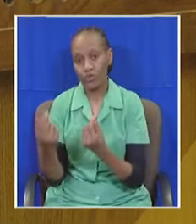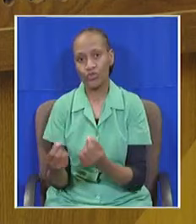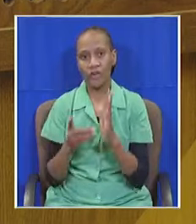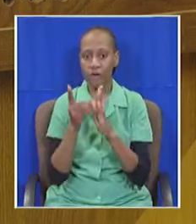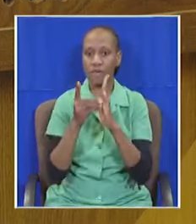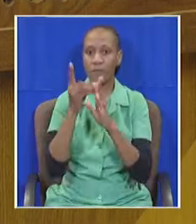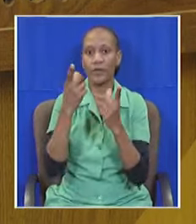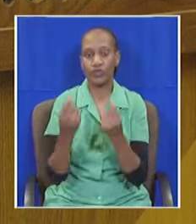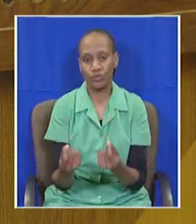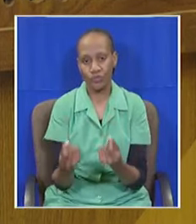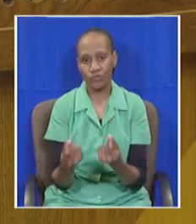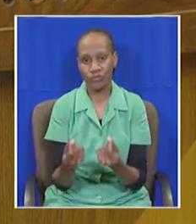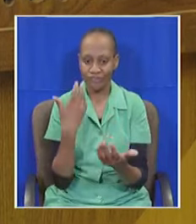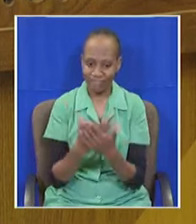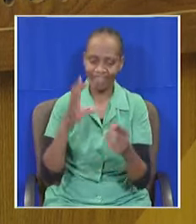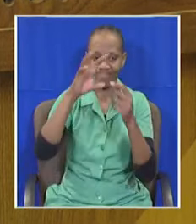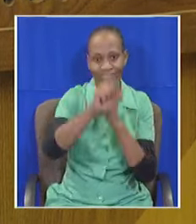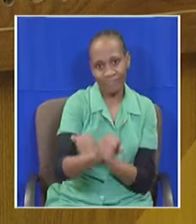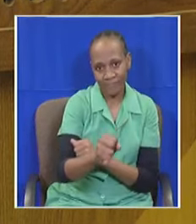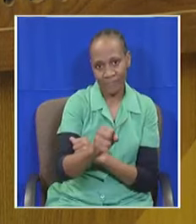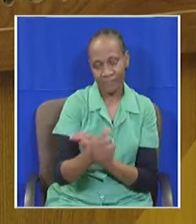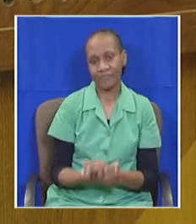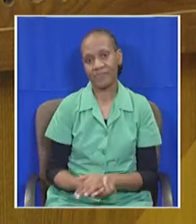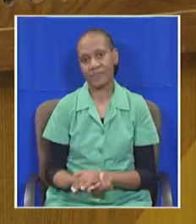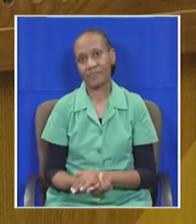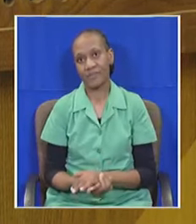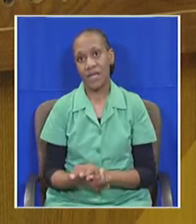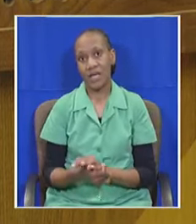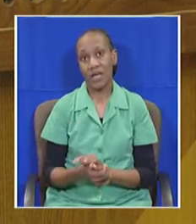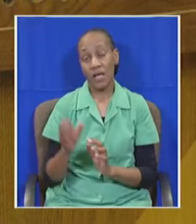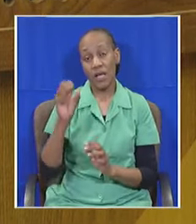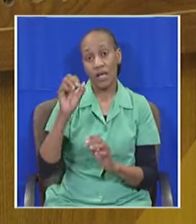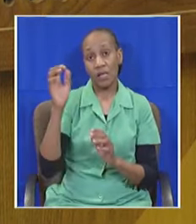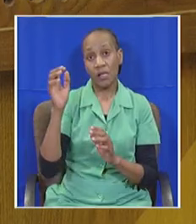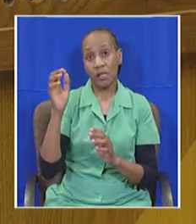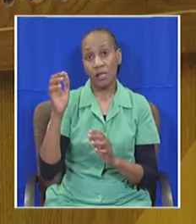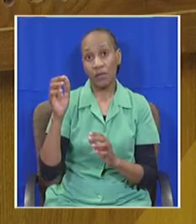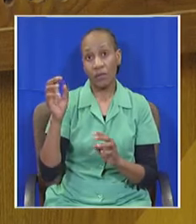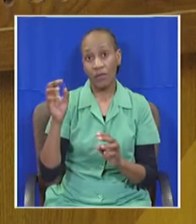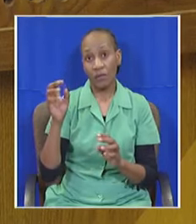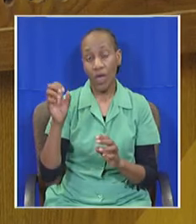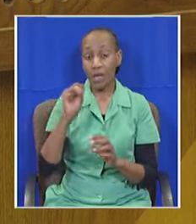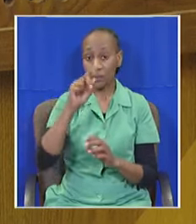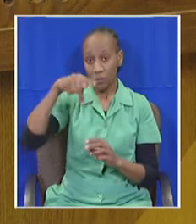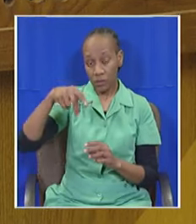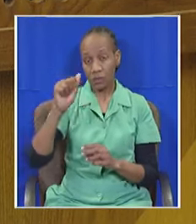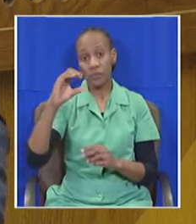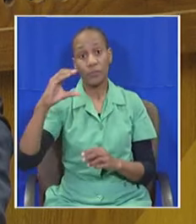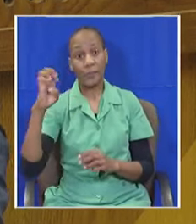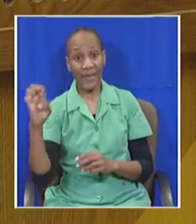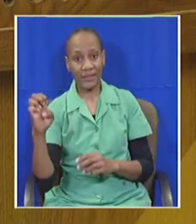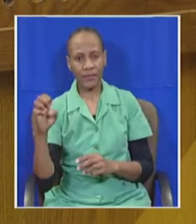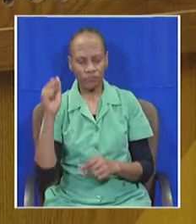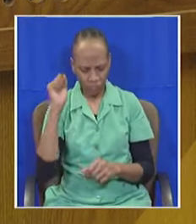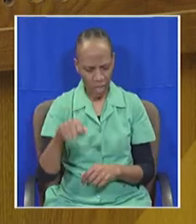reach for the stars. Space is certainly a place that South Africa can play a greater part in, where